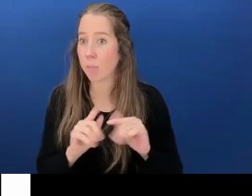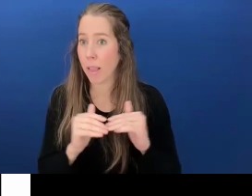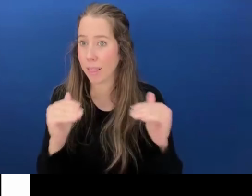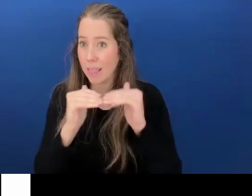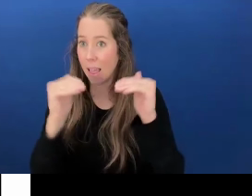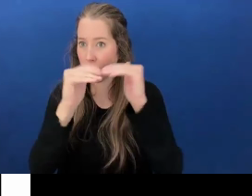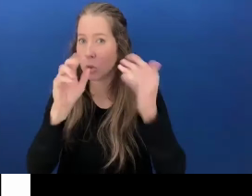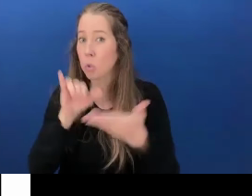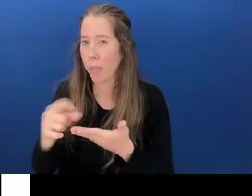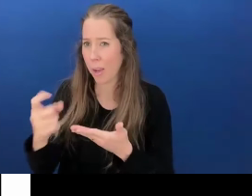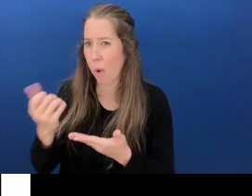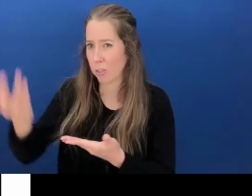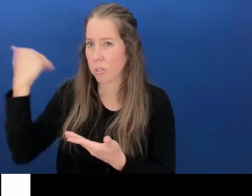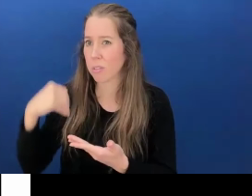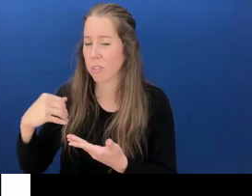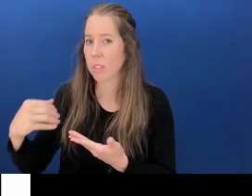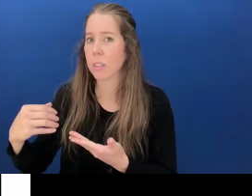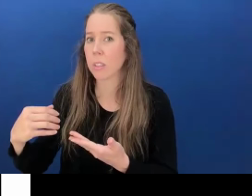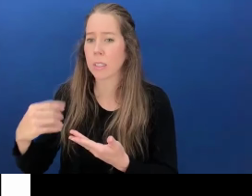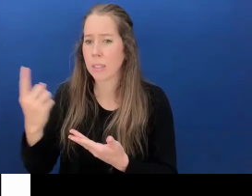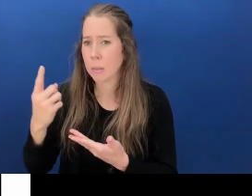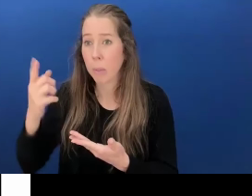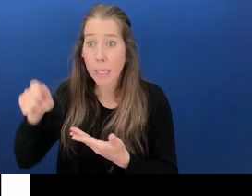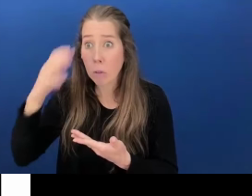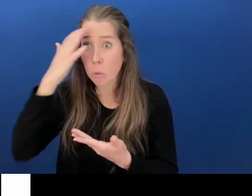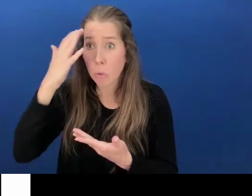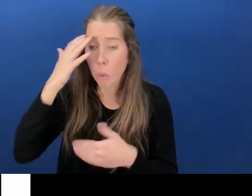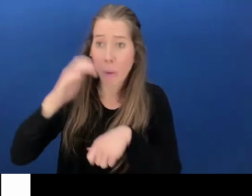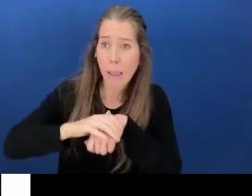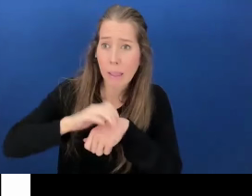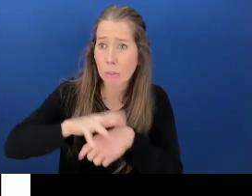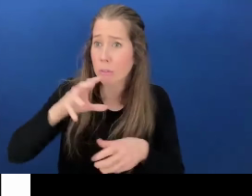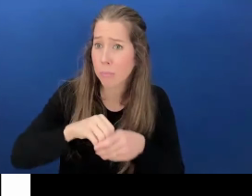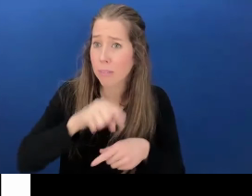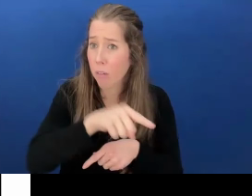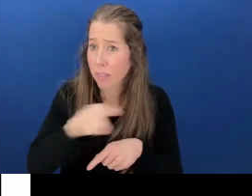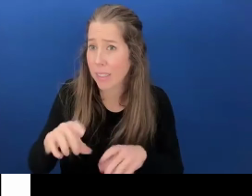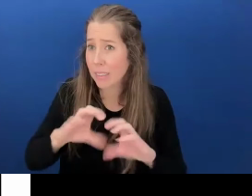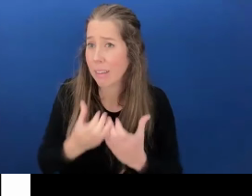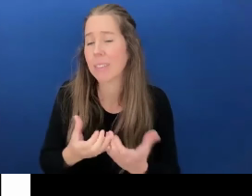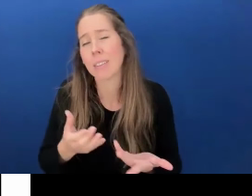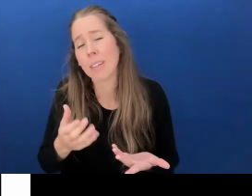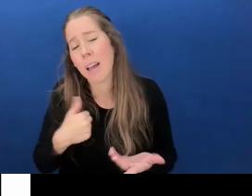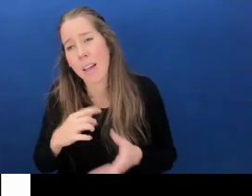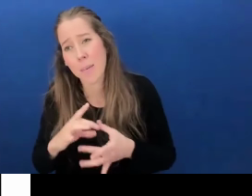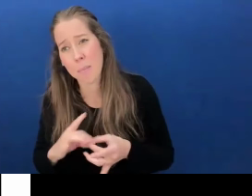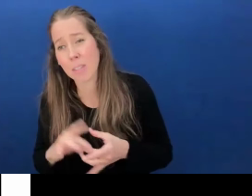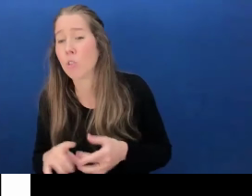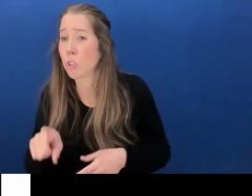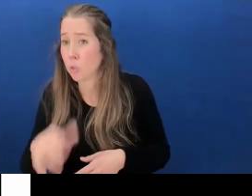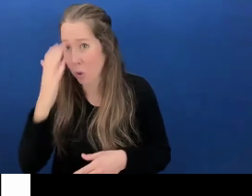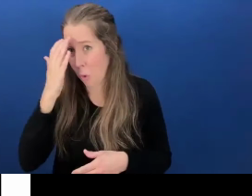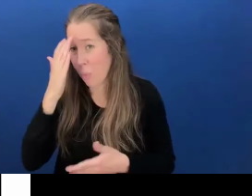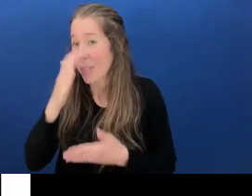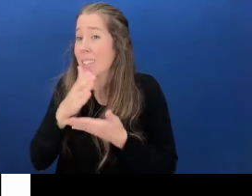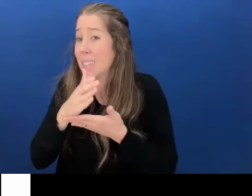question a little while ago of, does somebody have to know English to be in these classes? I mean, like I said before, they should know some English. It